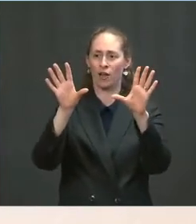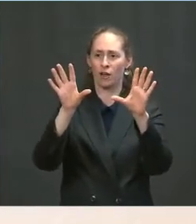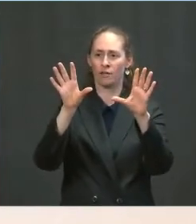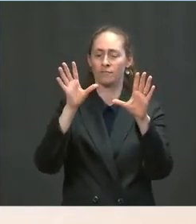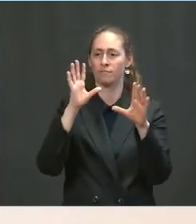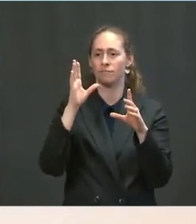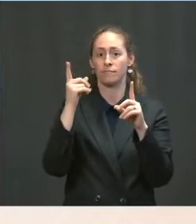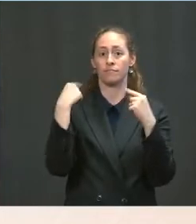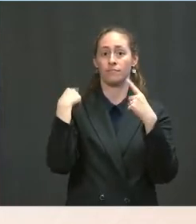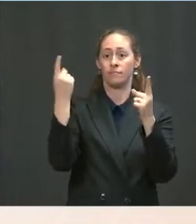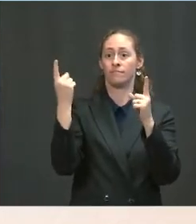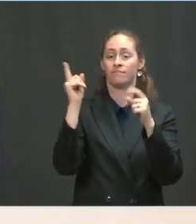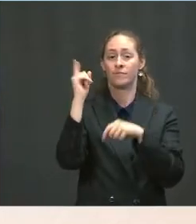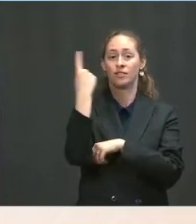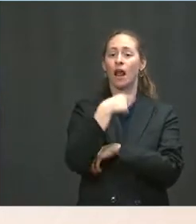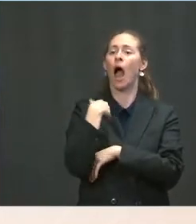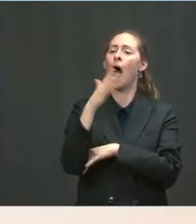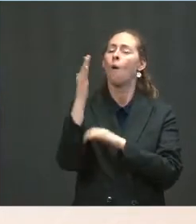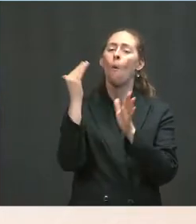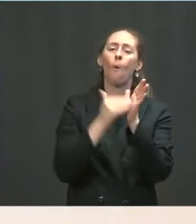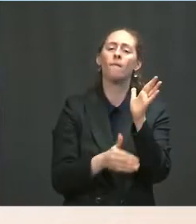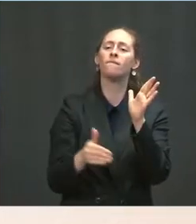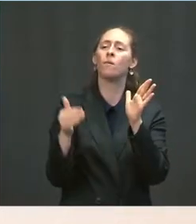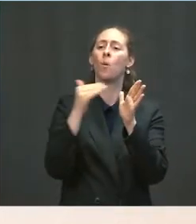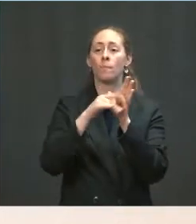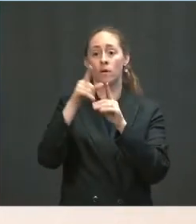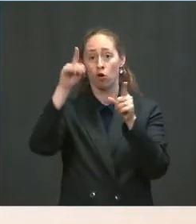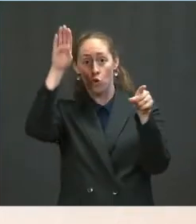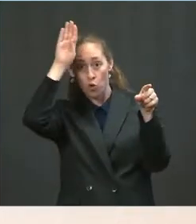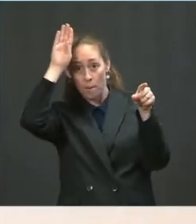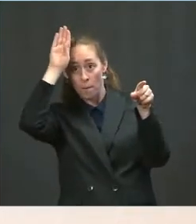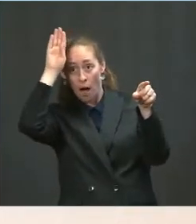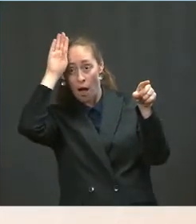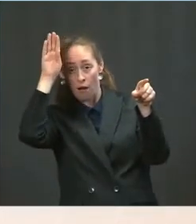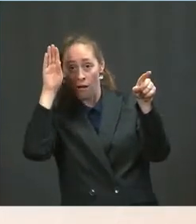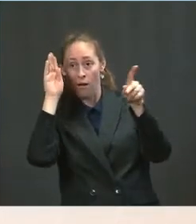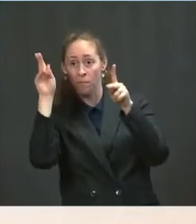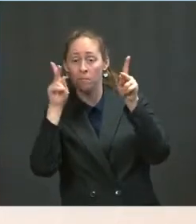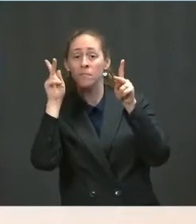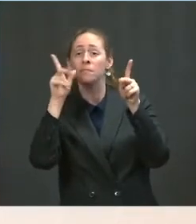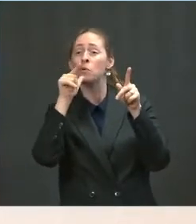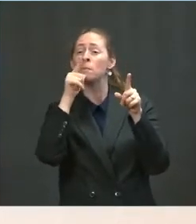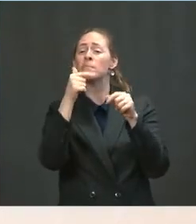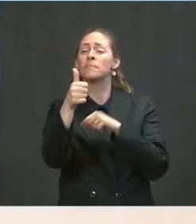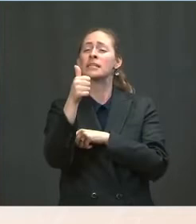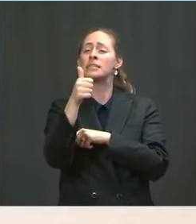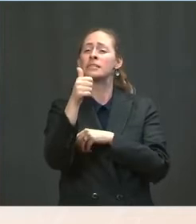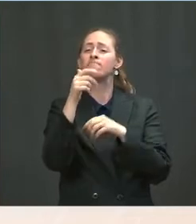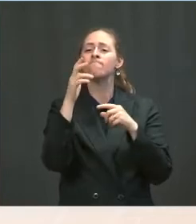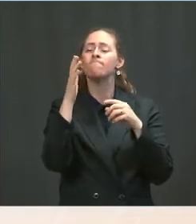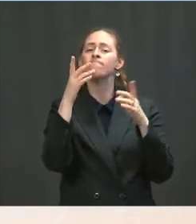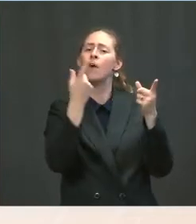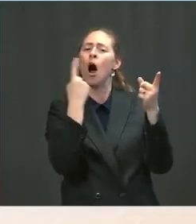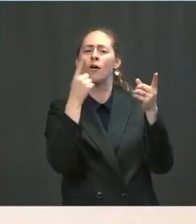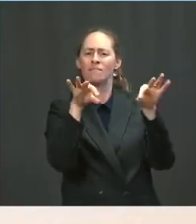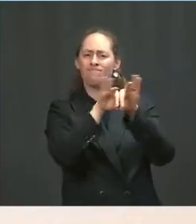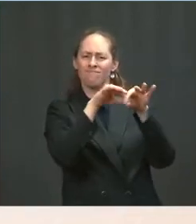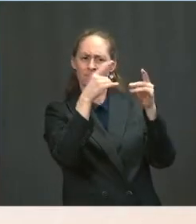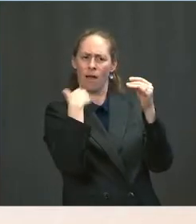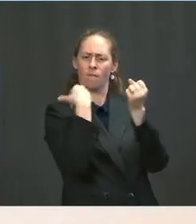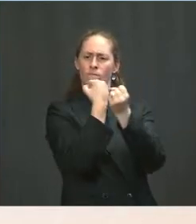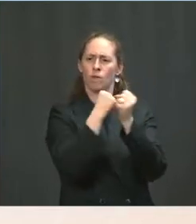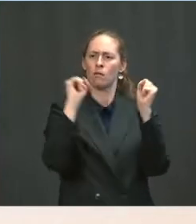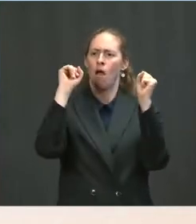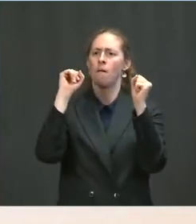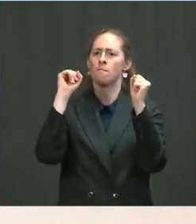many times, that the Cuban Americans are the best ambassadors for freedom and prosperity in Cuba. That's what I said at the beginning. Today, the president